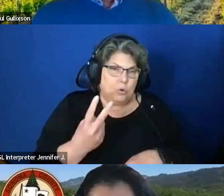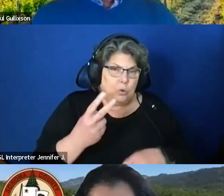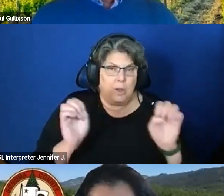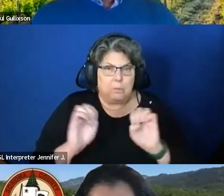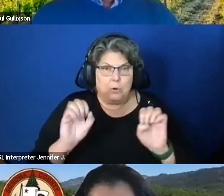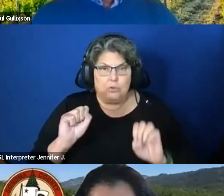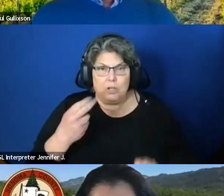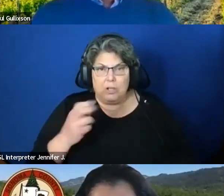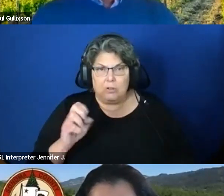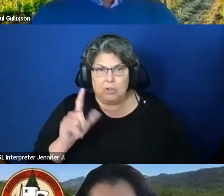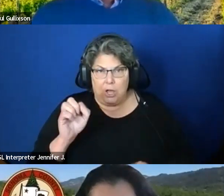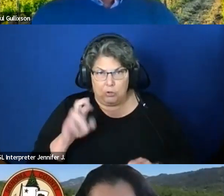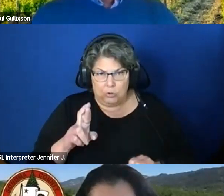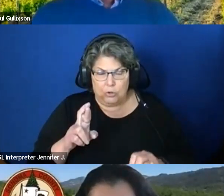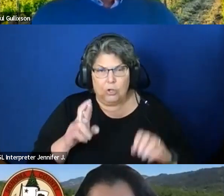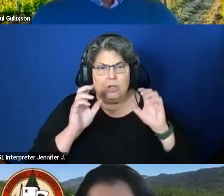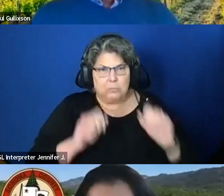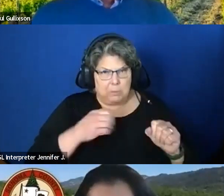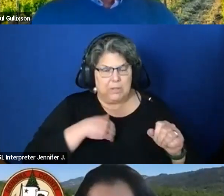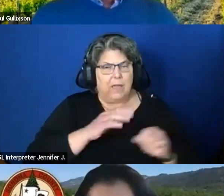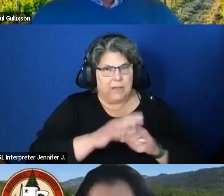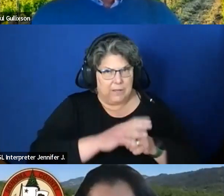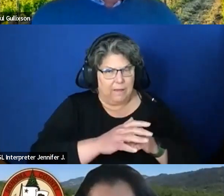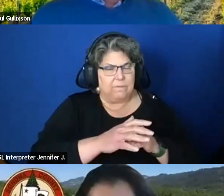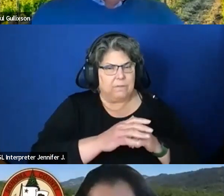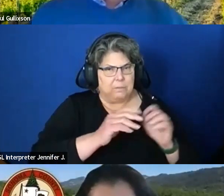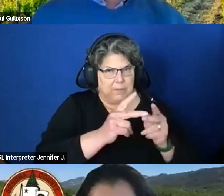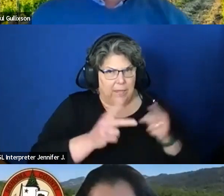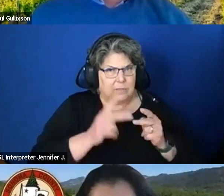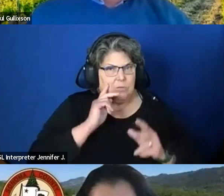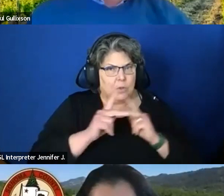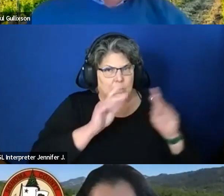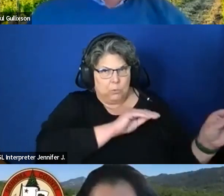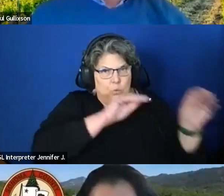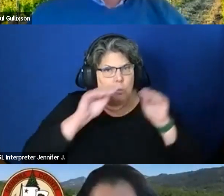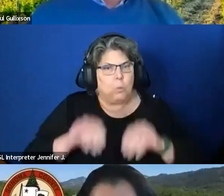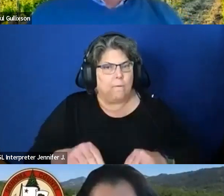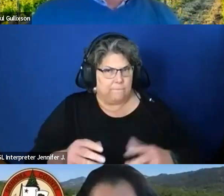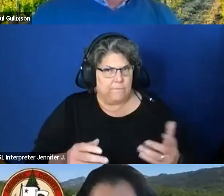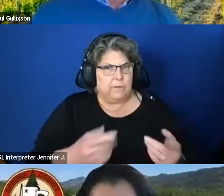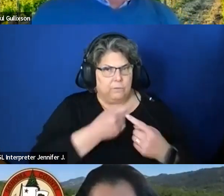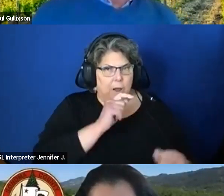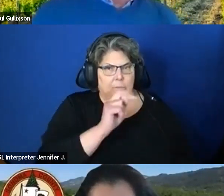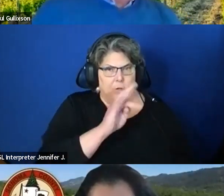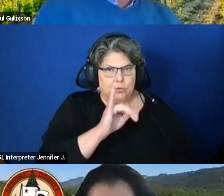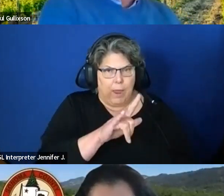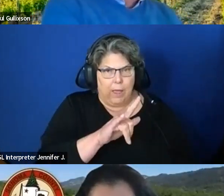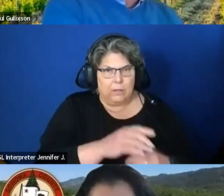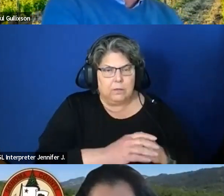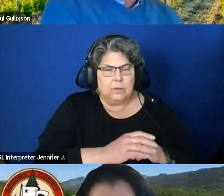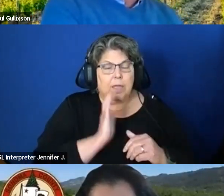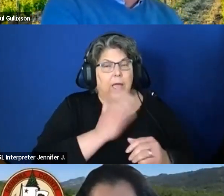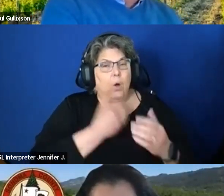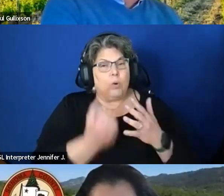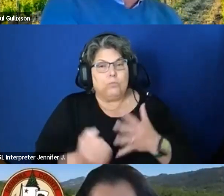to be able to manage the clearance of the trail and offer everyone who wants one housing. Certainly our priority